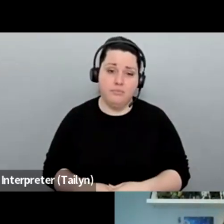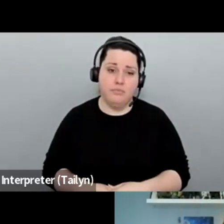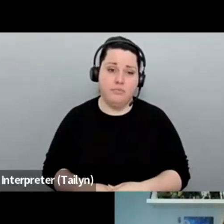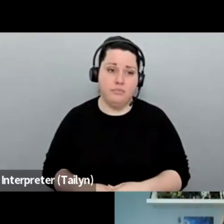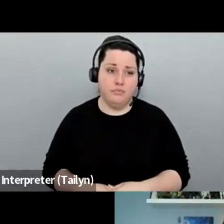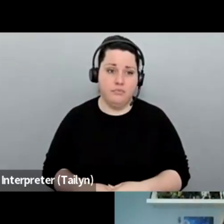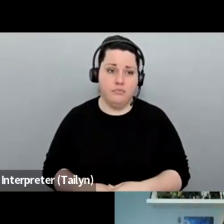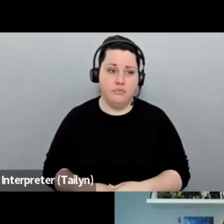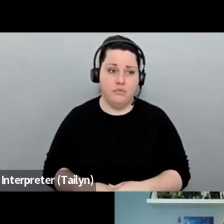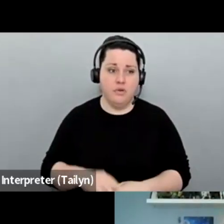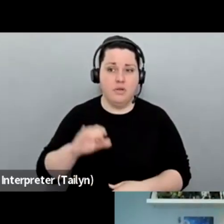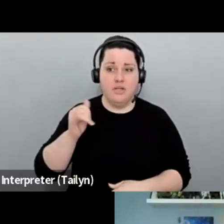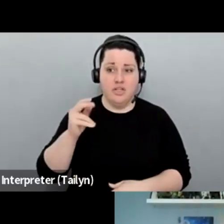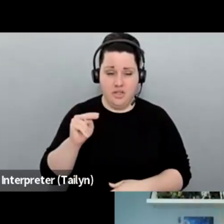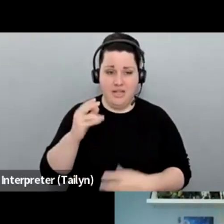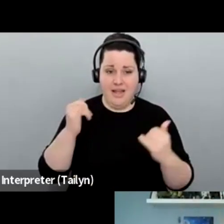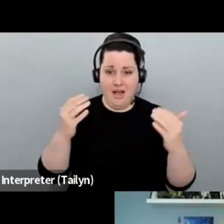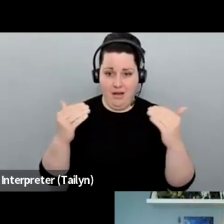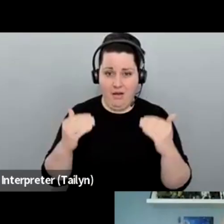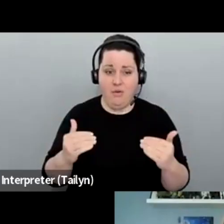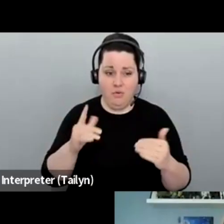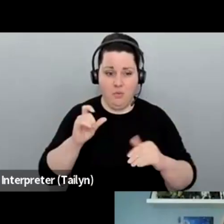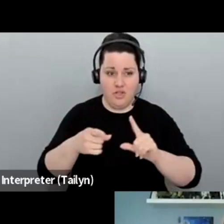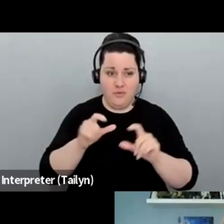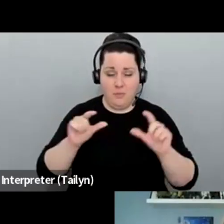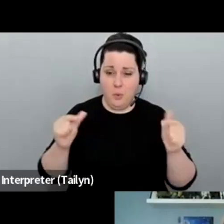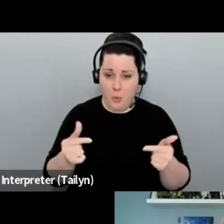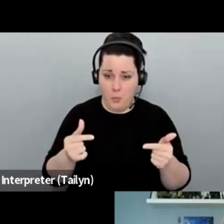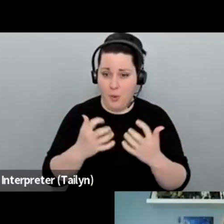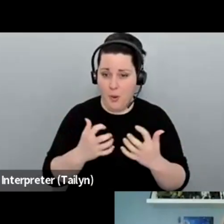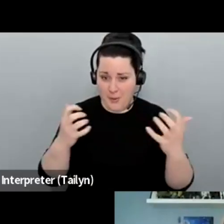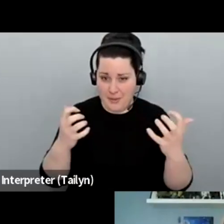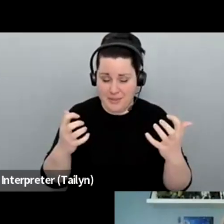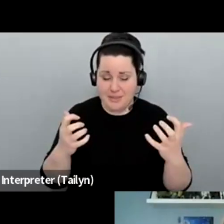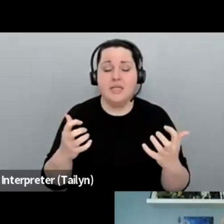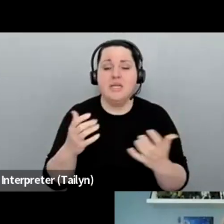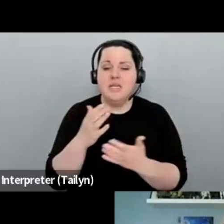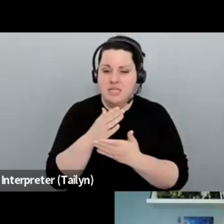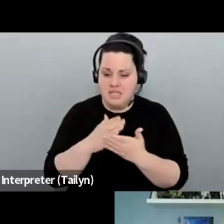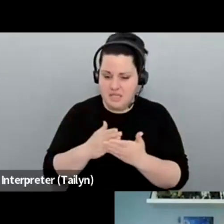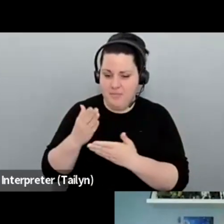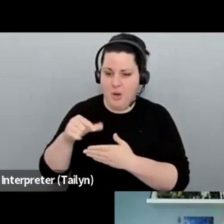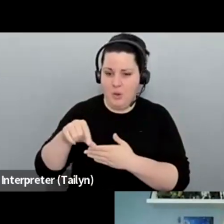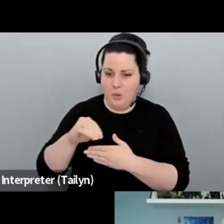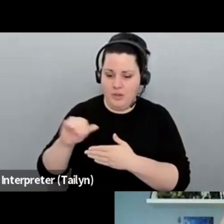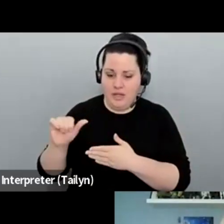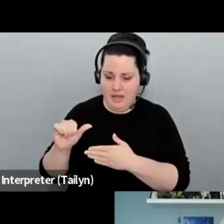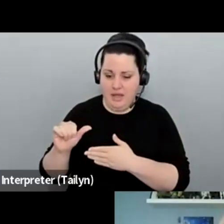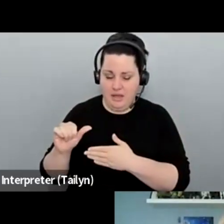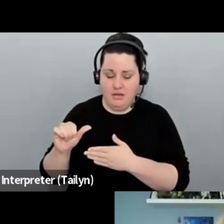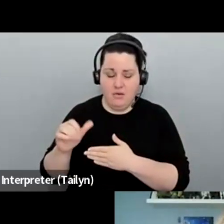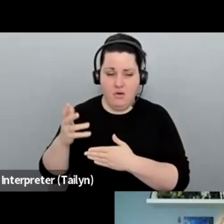So we're going to move into questions from the group, the audience, the attendees that are here. We have some already in the Q&A chat, which